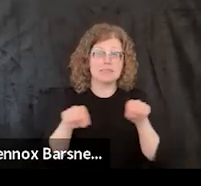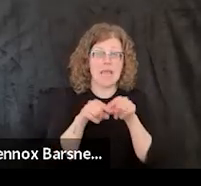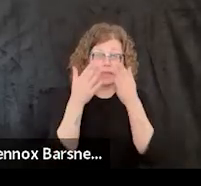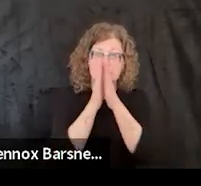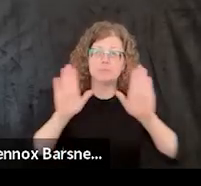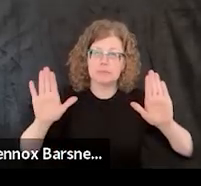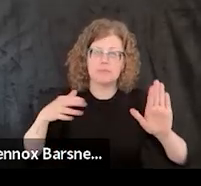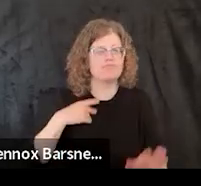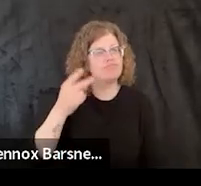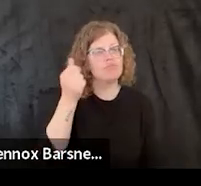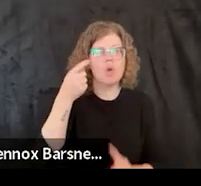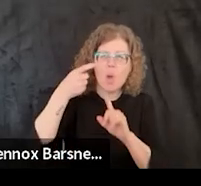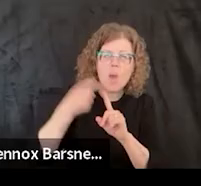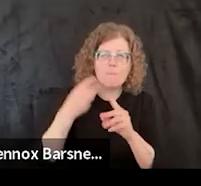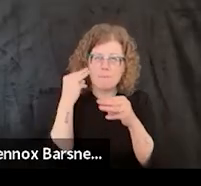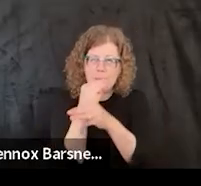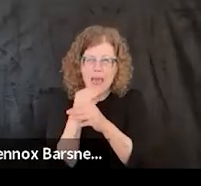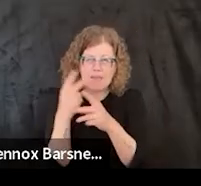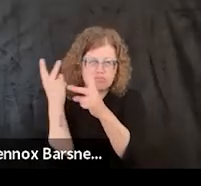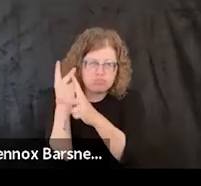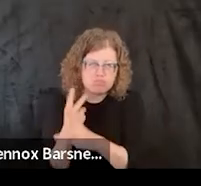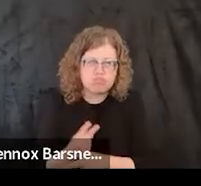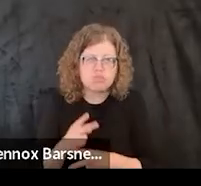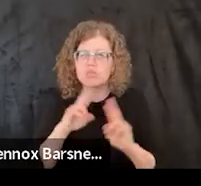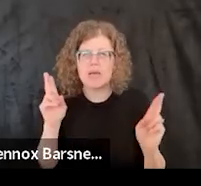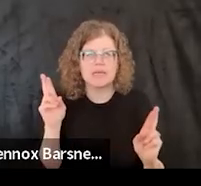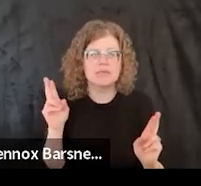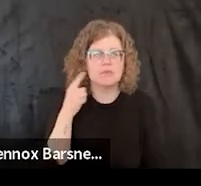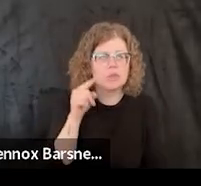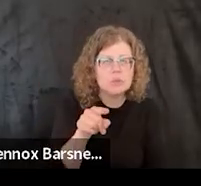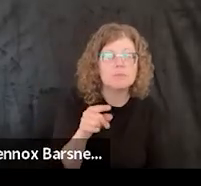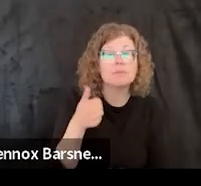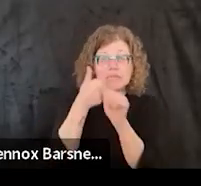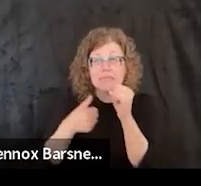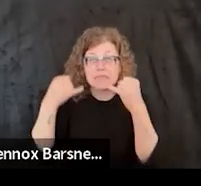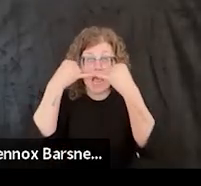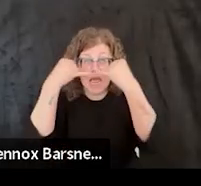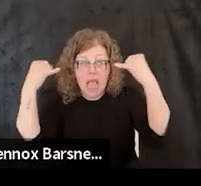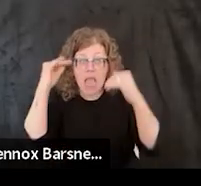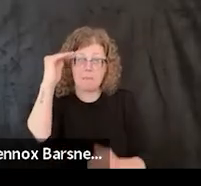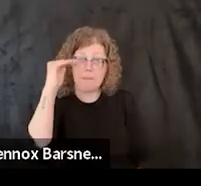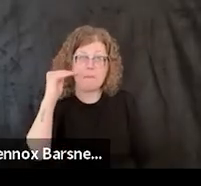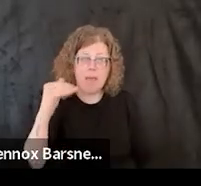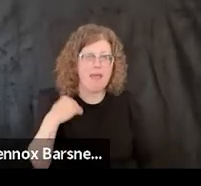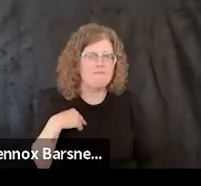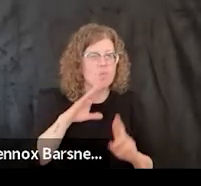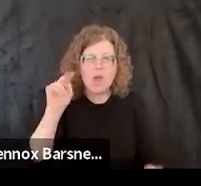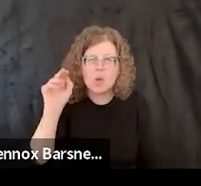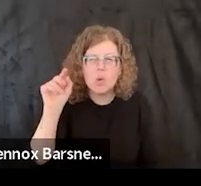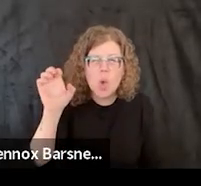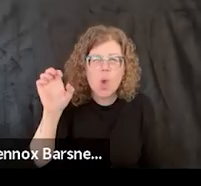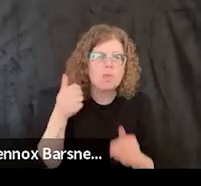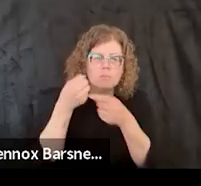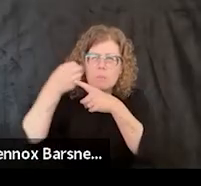item in your budget has a notes section, and I strongly recommend using it to give additional information about